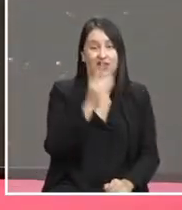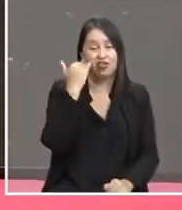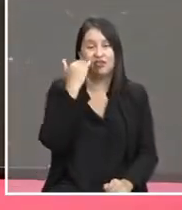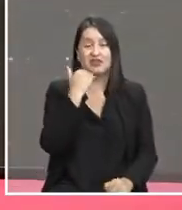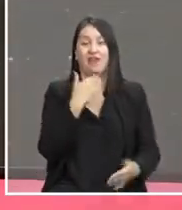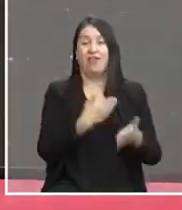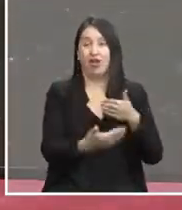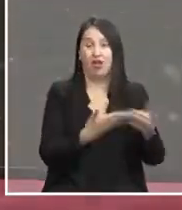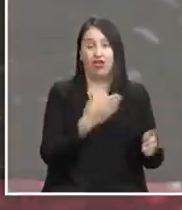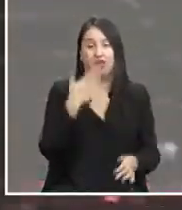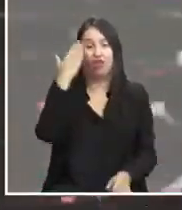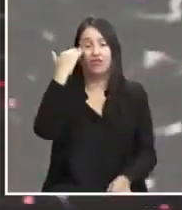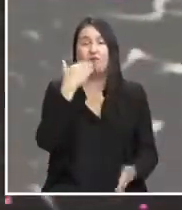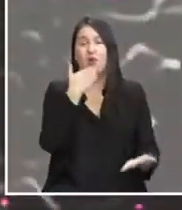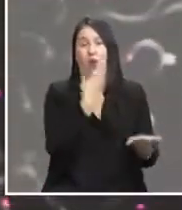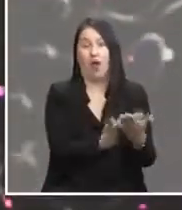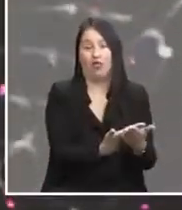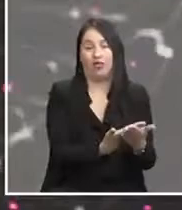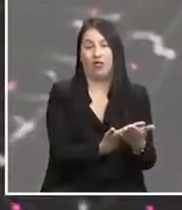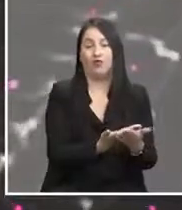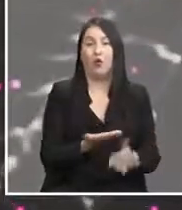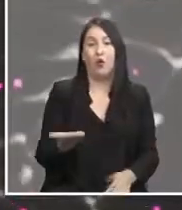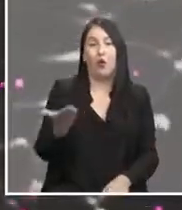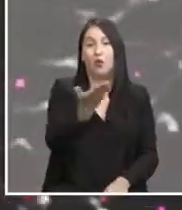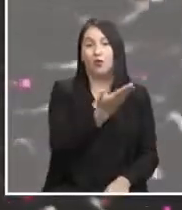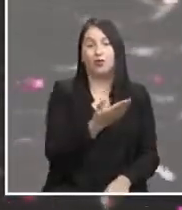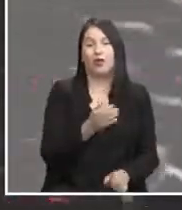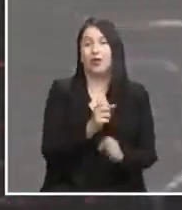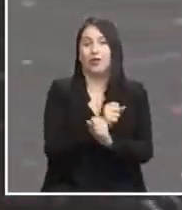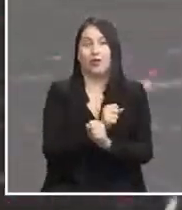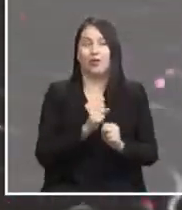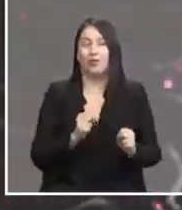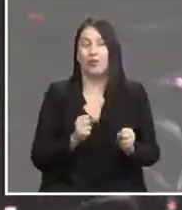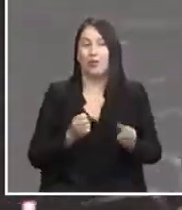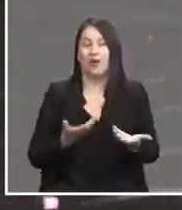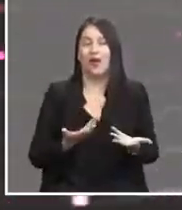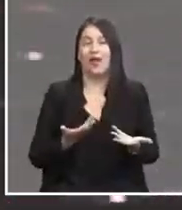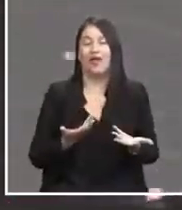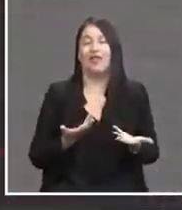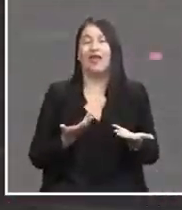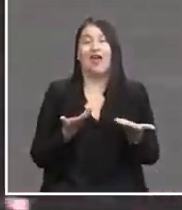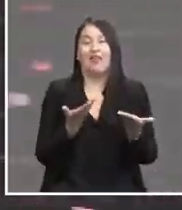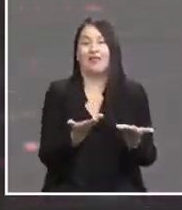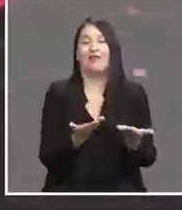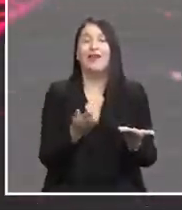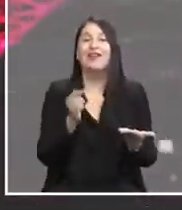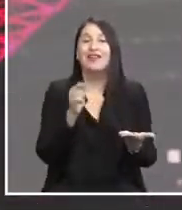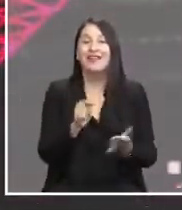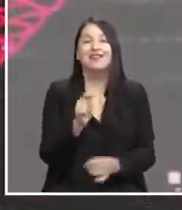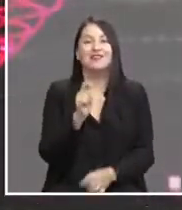attribute, which is a major challenge.